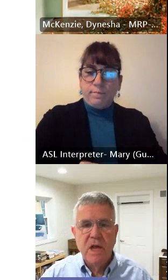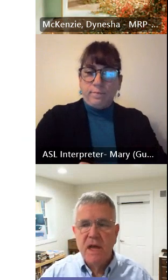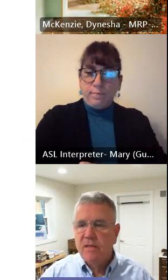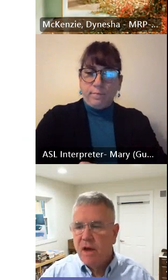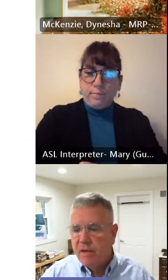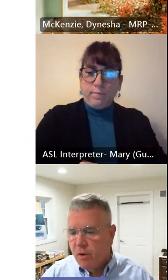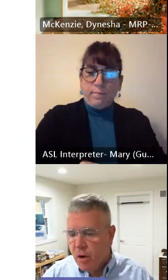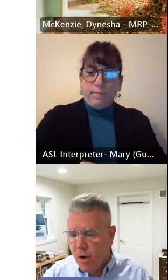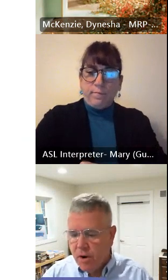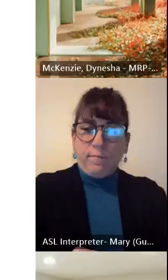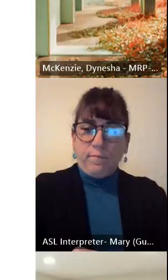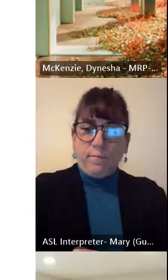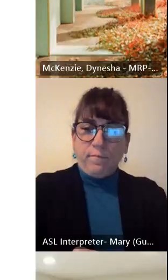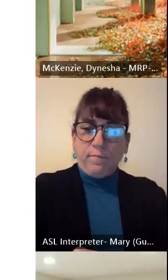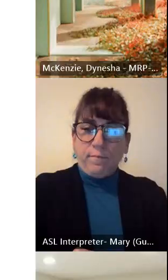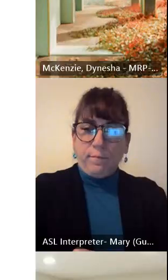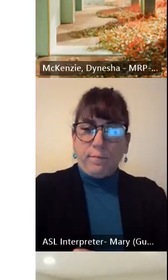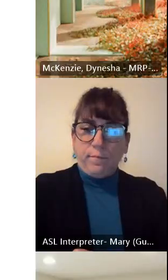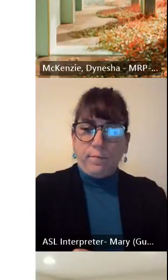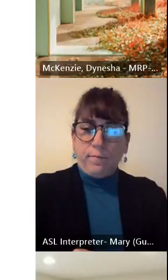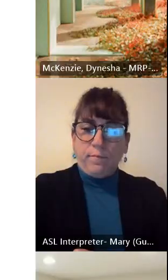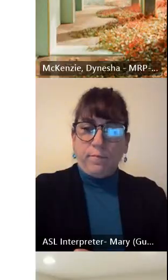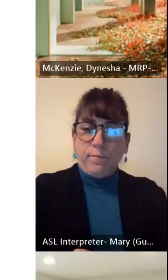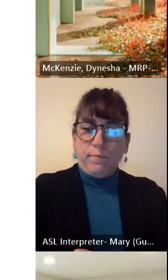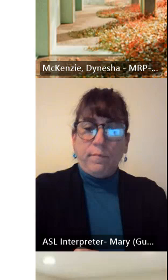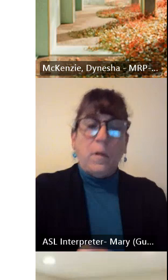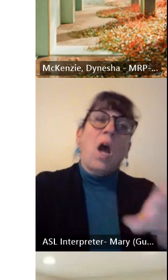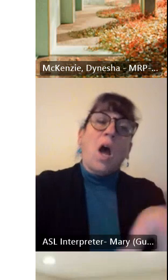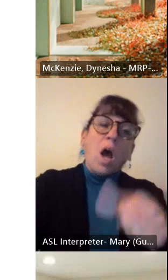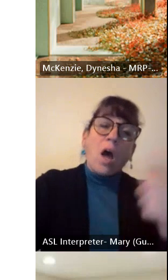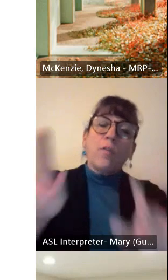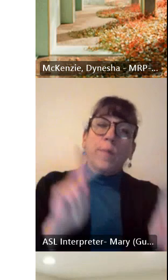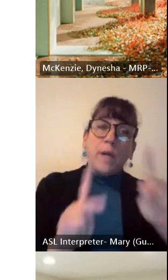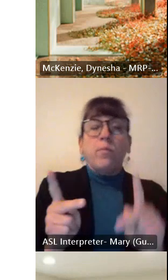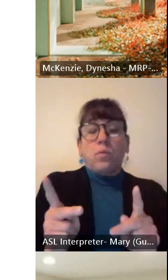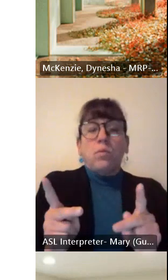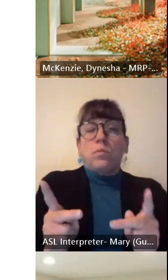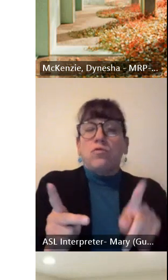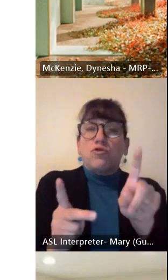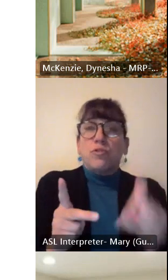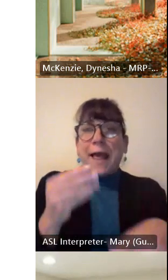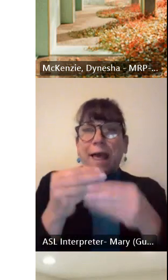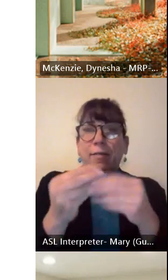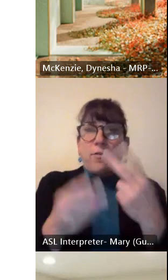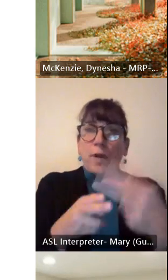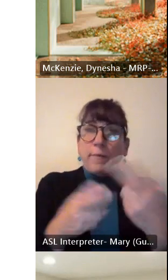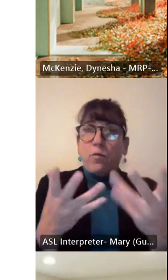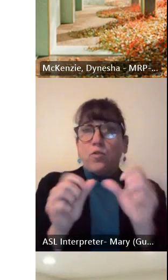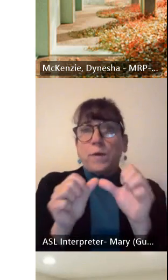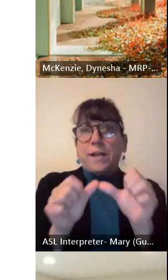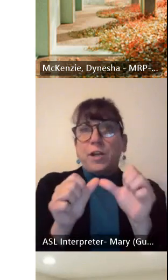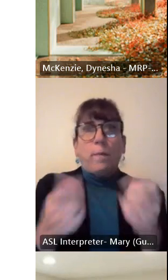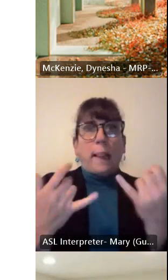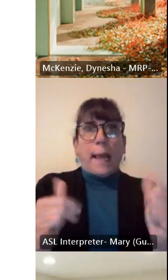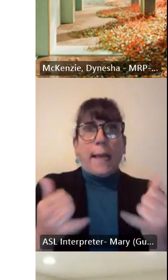And I guess the other contestants should put their name in too if they want to keep playing. Sorry for